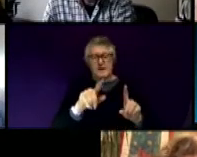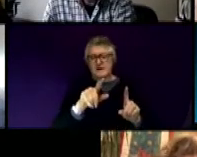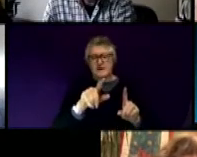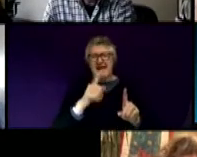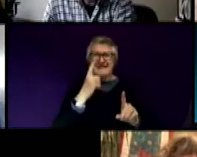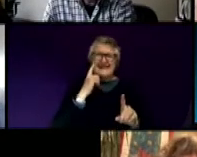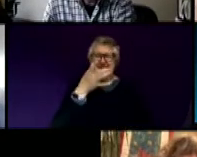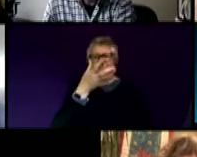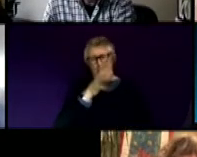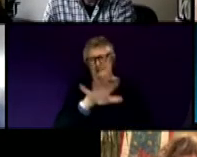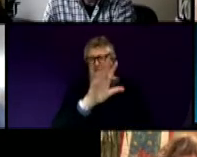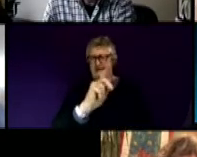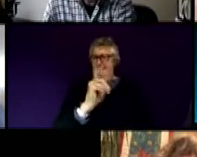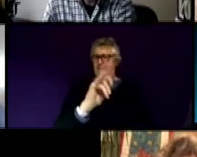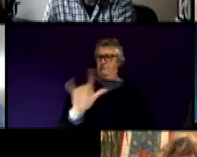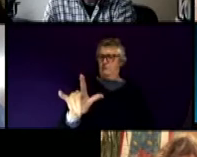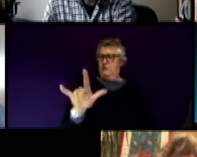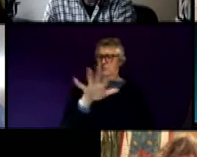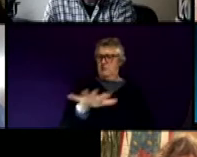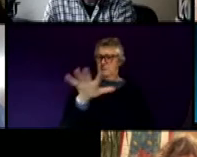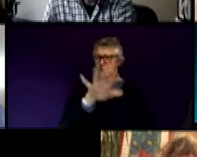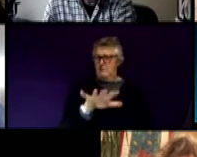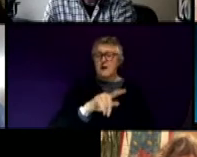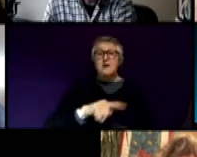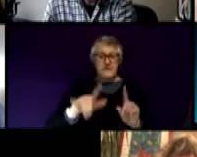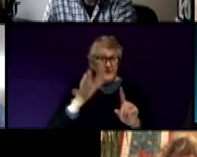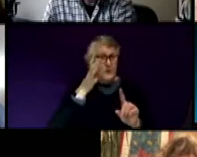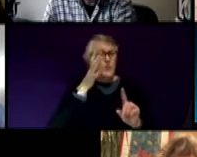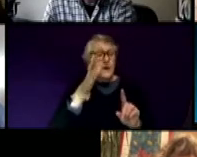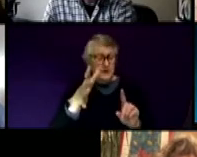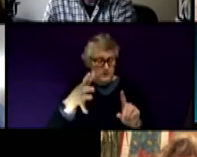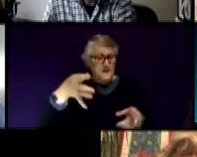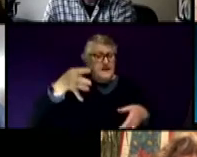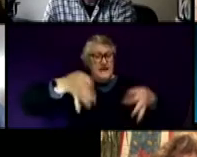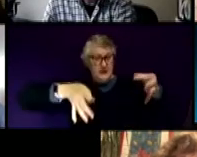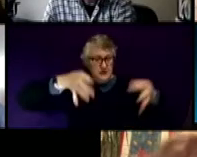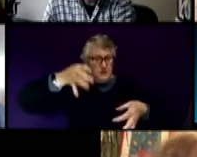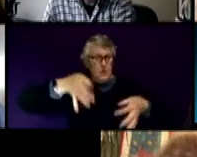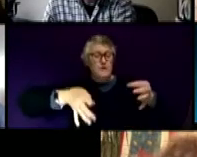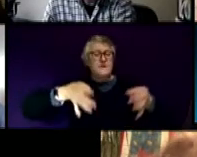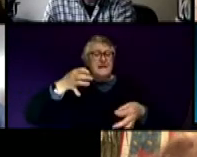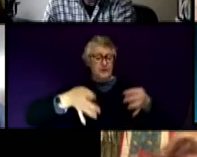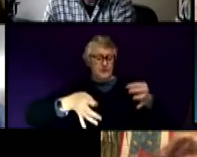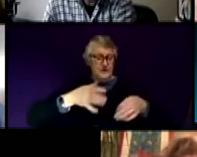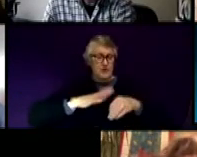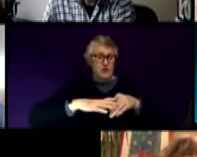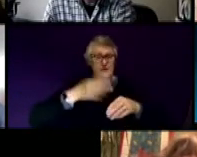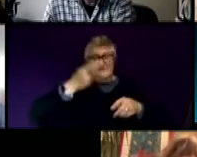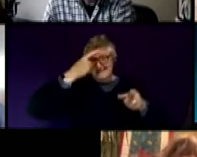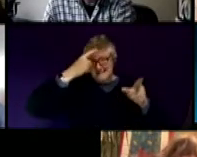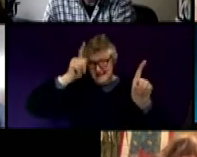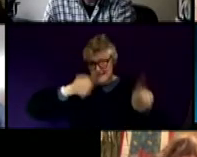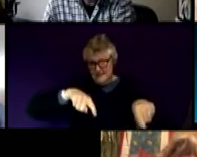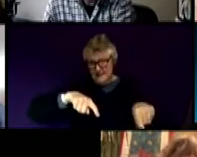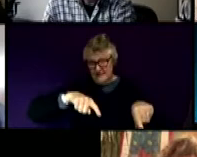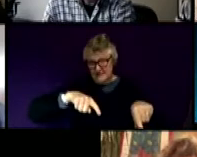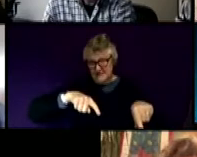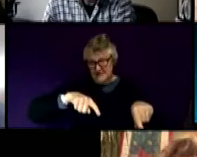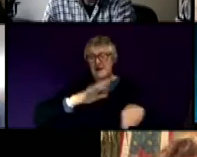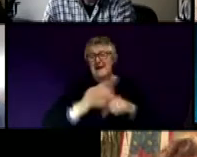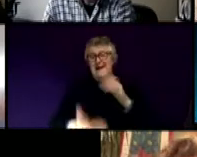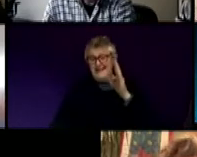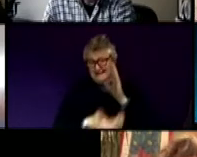April-ish. But there will be a court hearing on the settlement agreement amendment, and there will be a city council hearing on the amendment, I